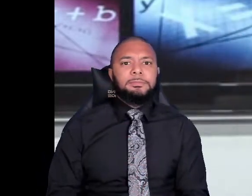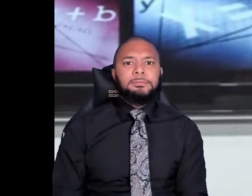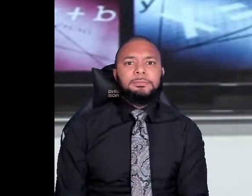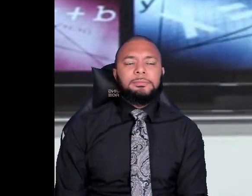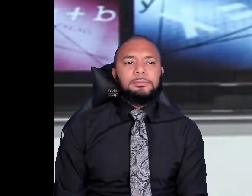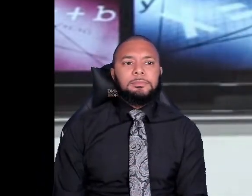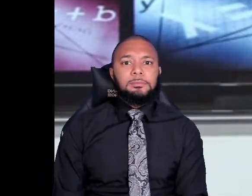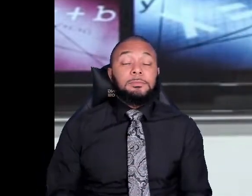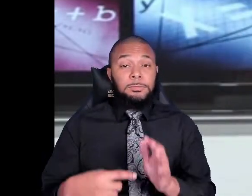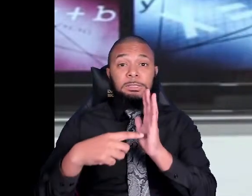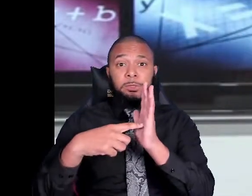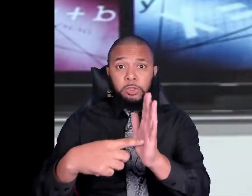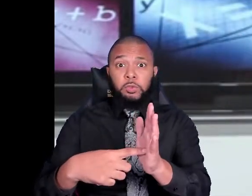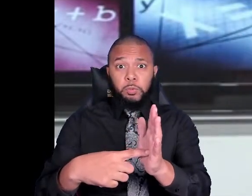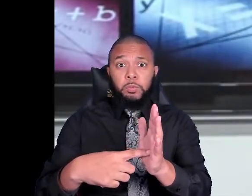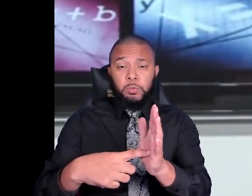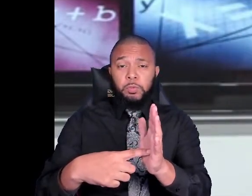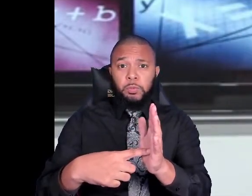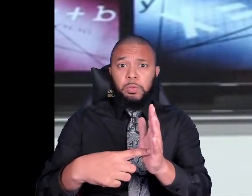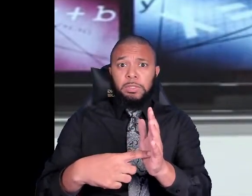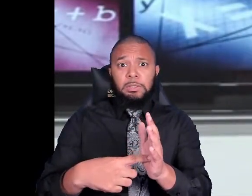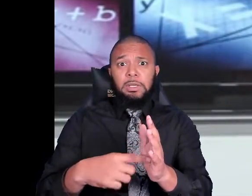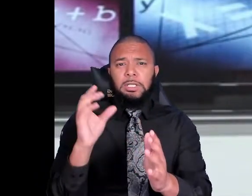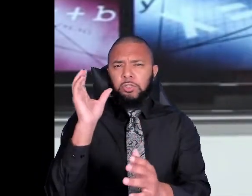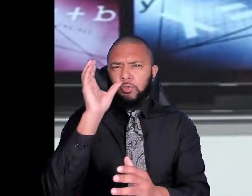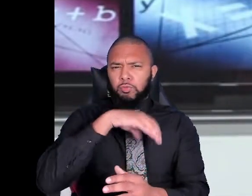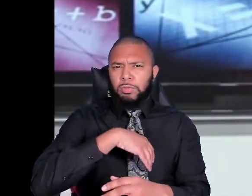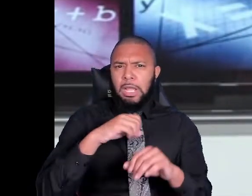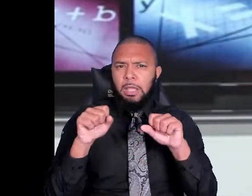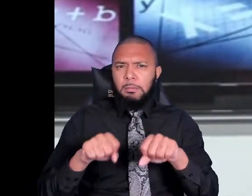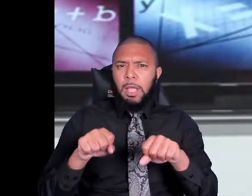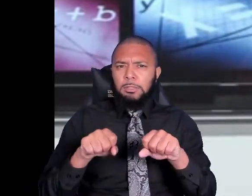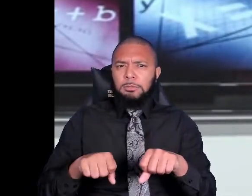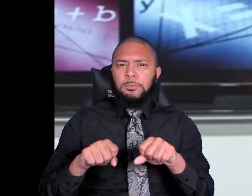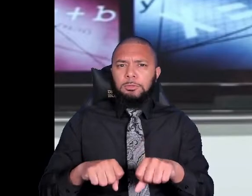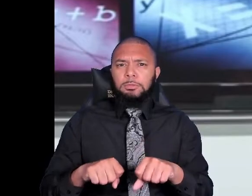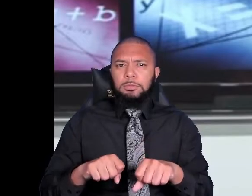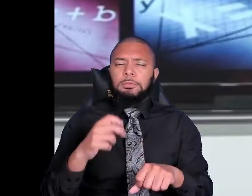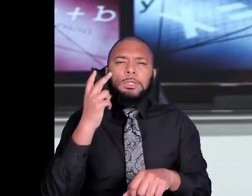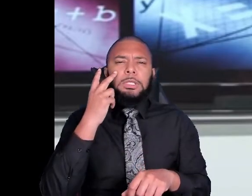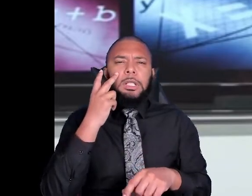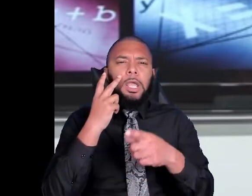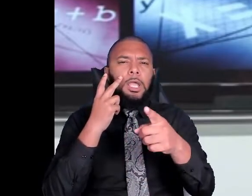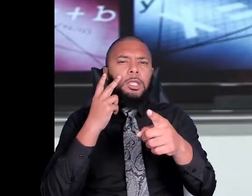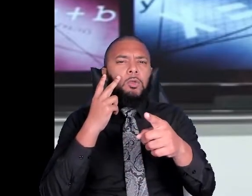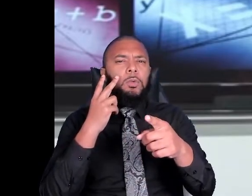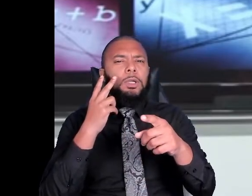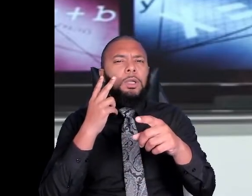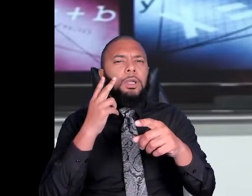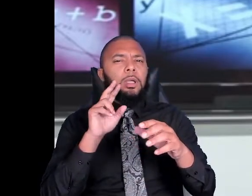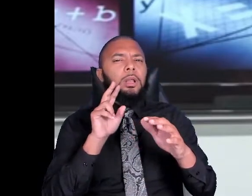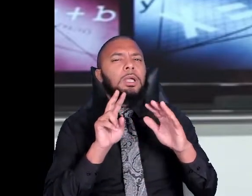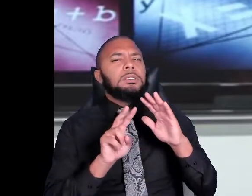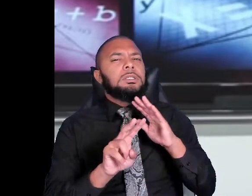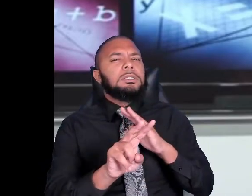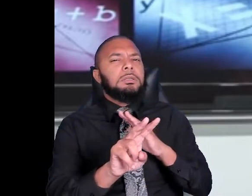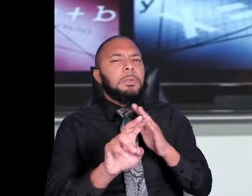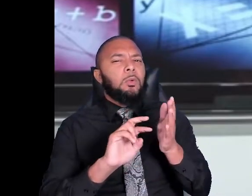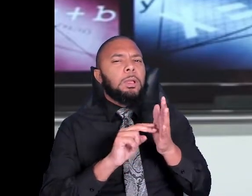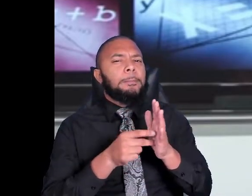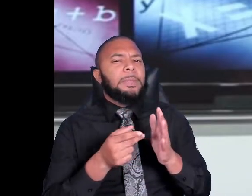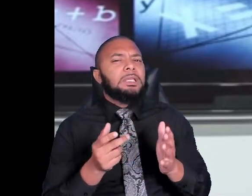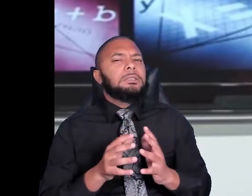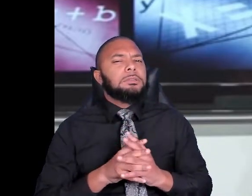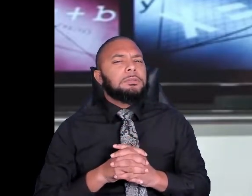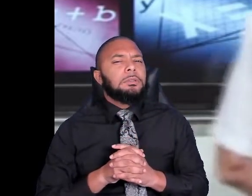Let me show you one strange thing that can happen and see if you can anticipate what it means.